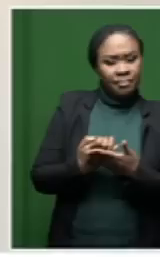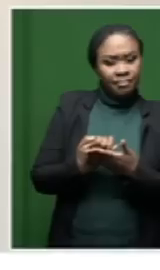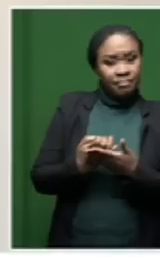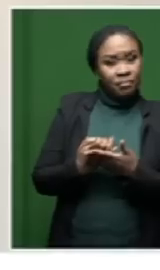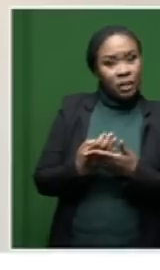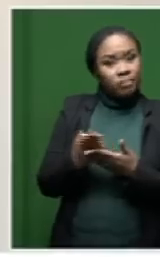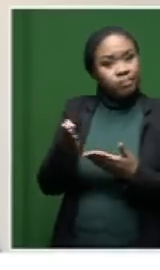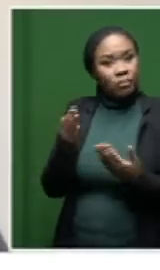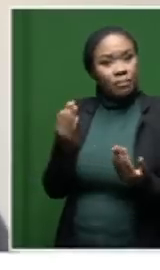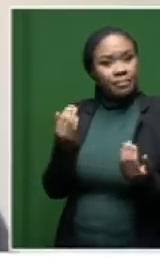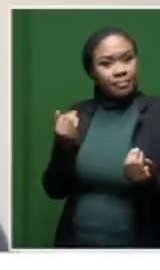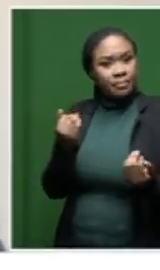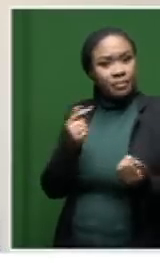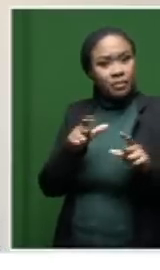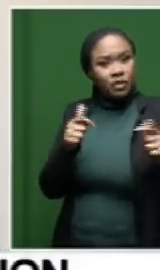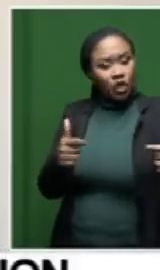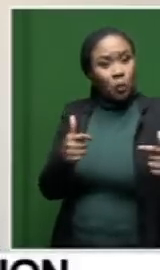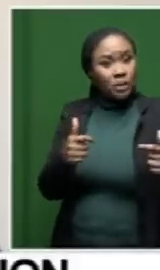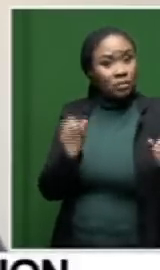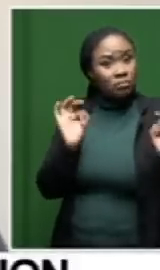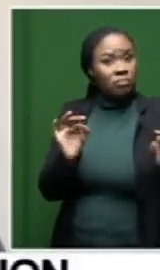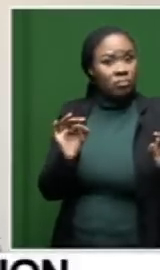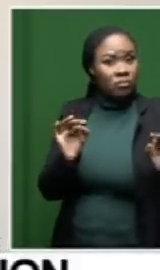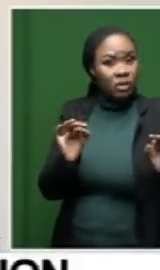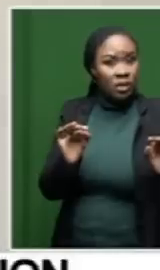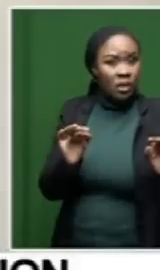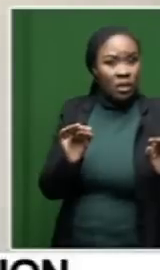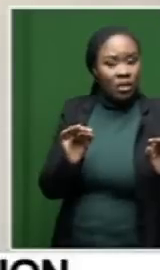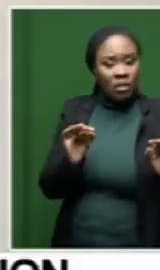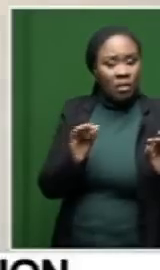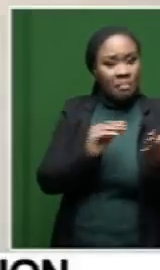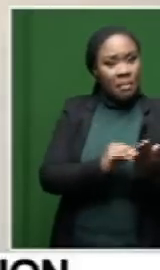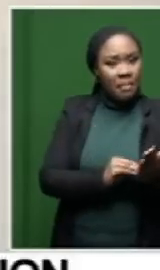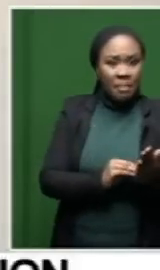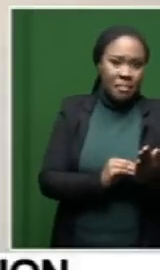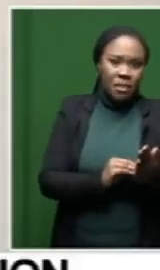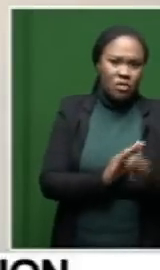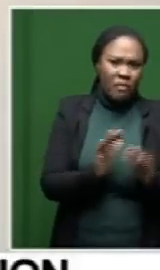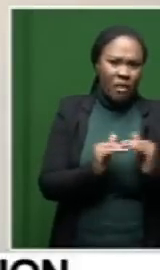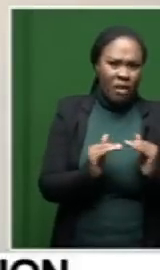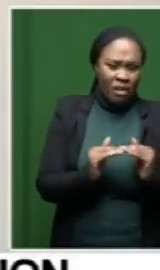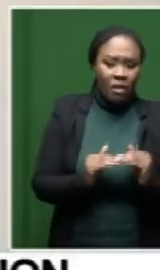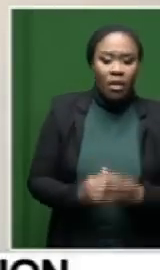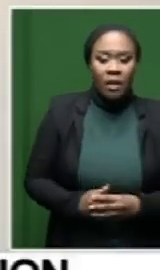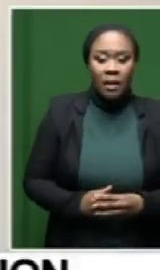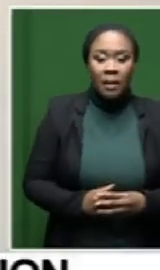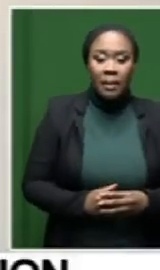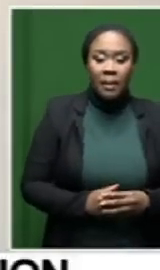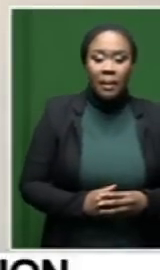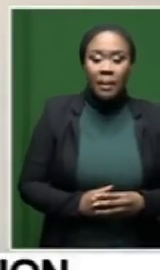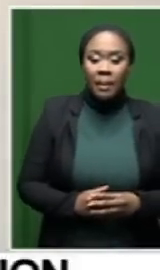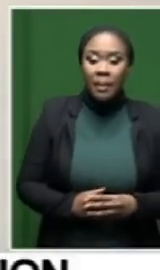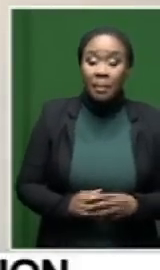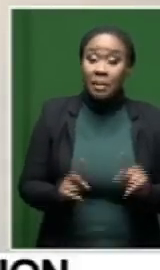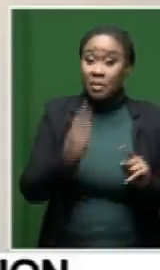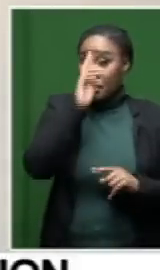account. But let me make one point about these complaints. If you look at the scale of the undertaking,